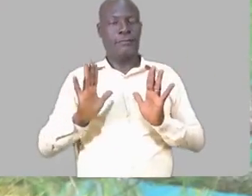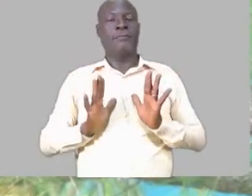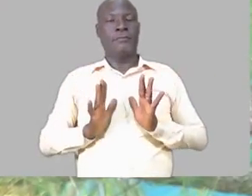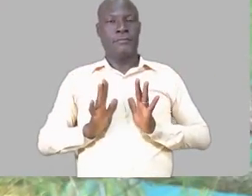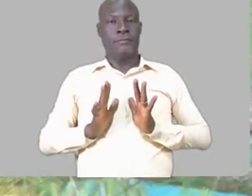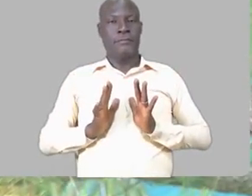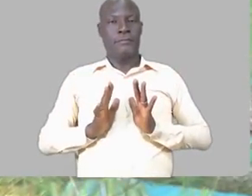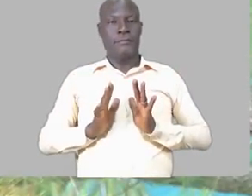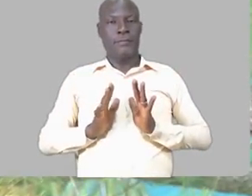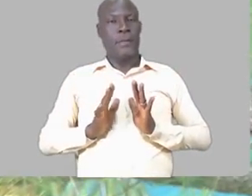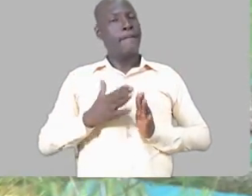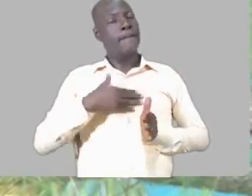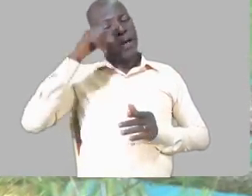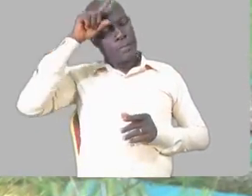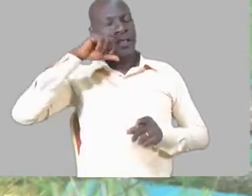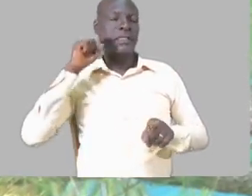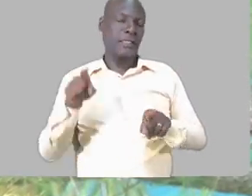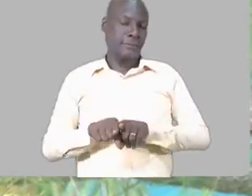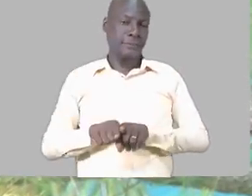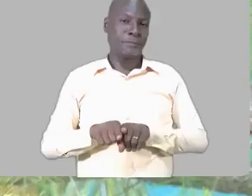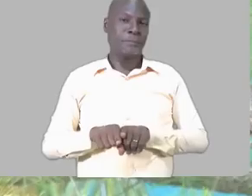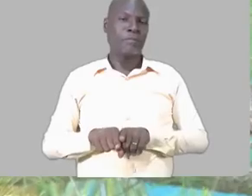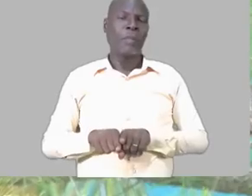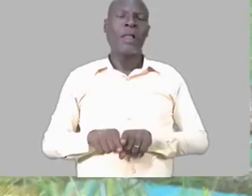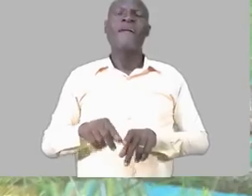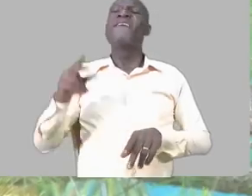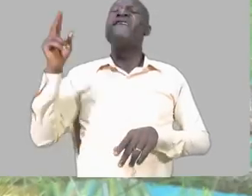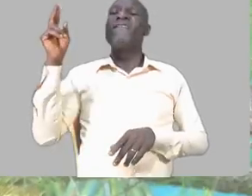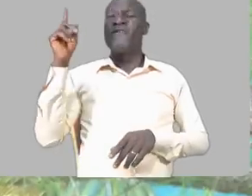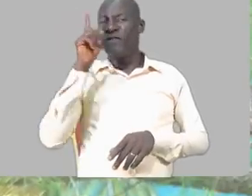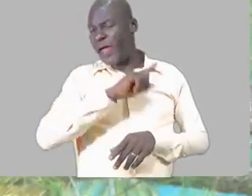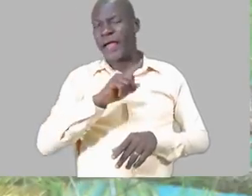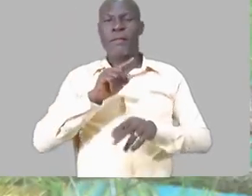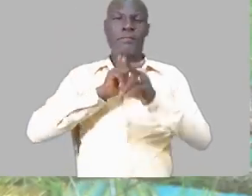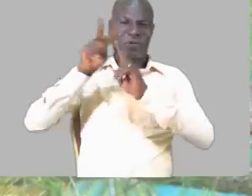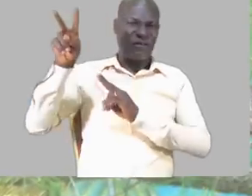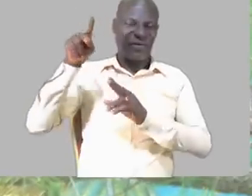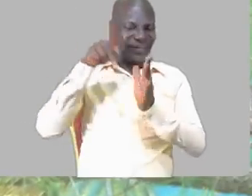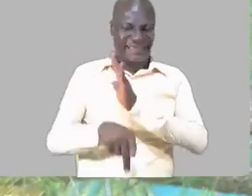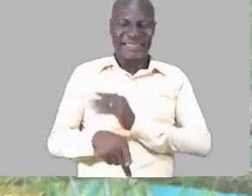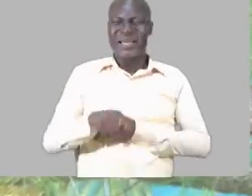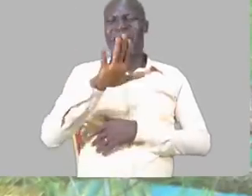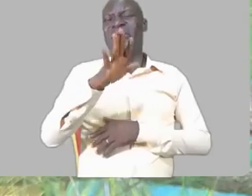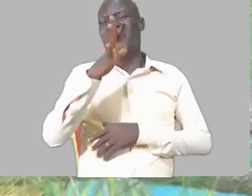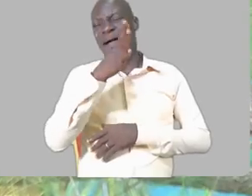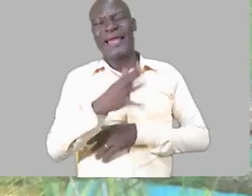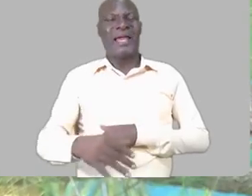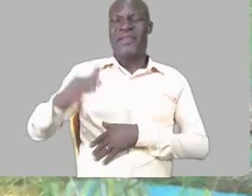so minu adafo awute me atradifo no bekun wo maami aye sey papa aye